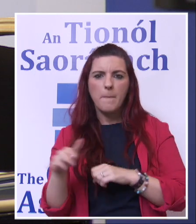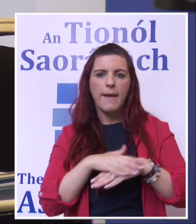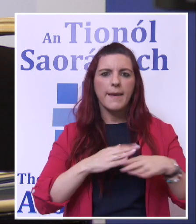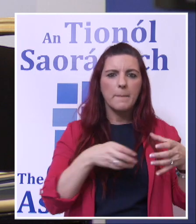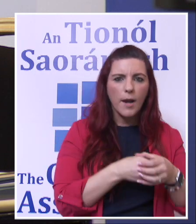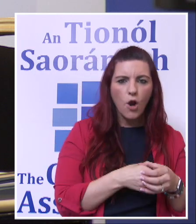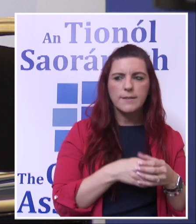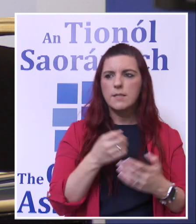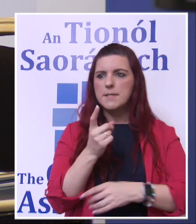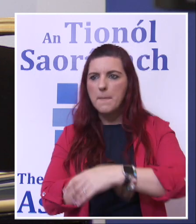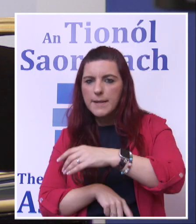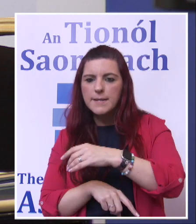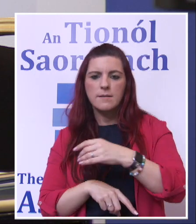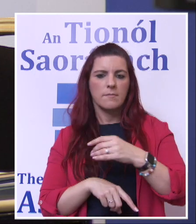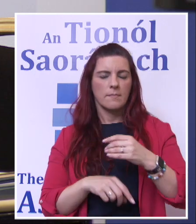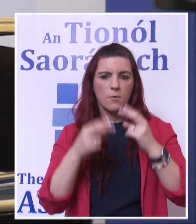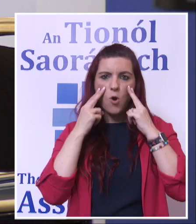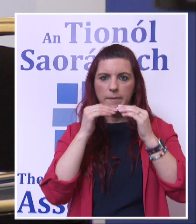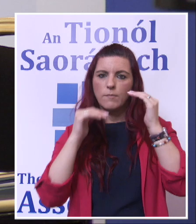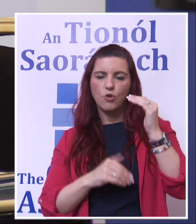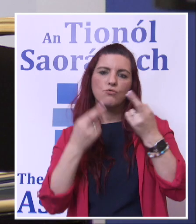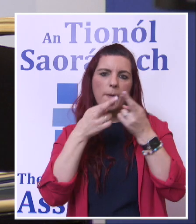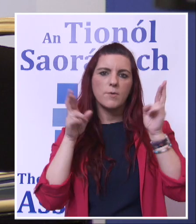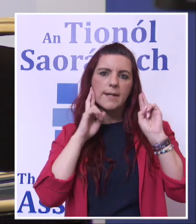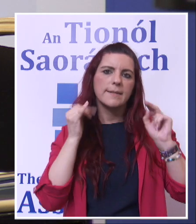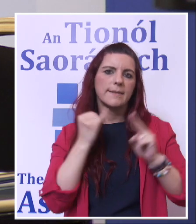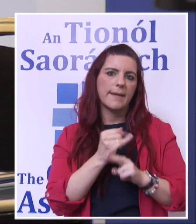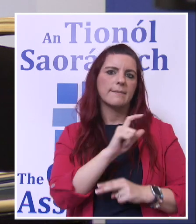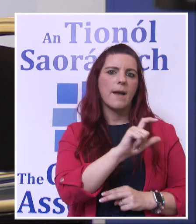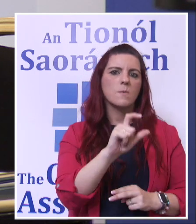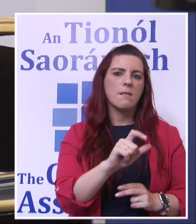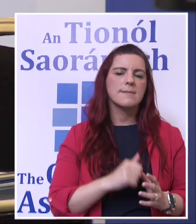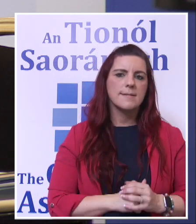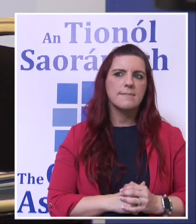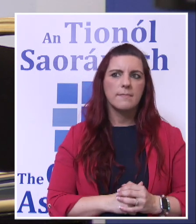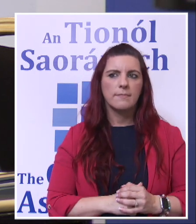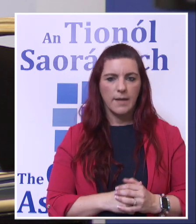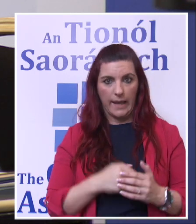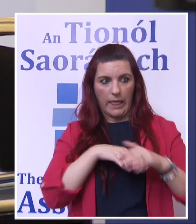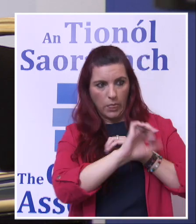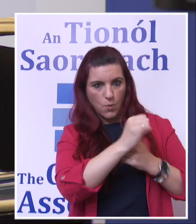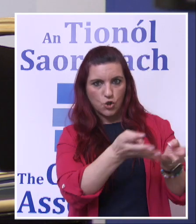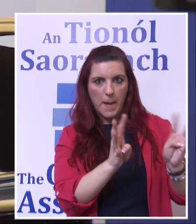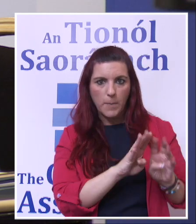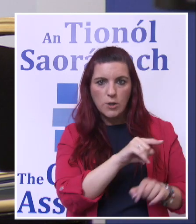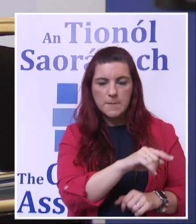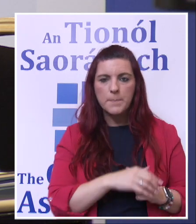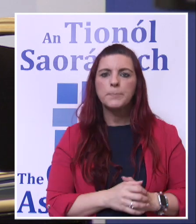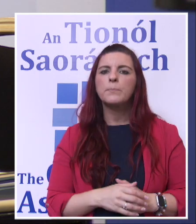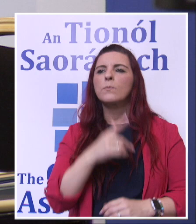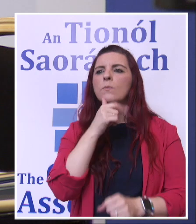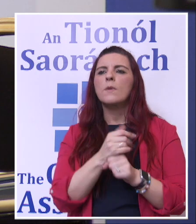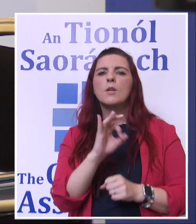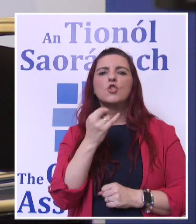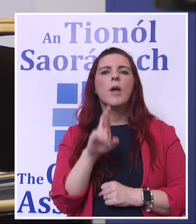people with disabilities, tend to be underrepresented in our council chambers. Regarding gender